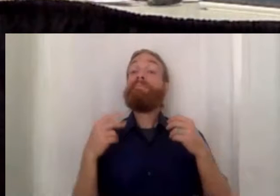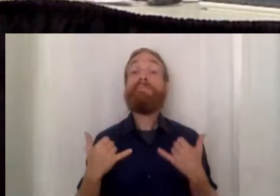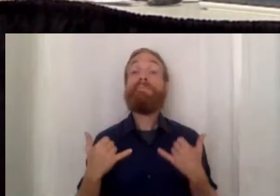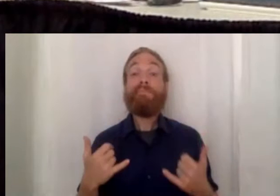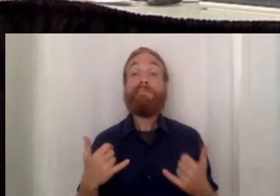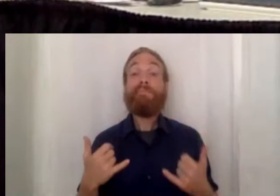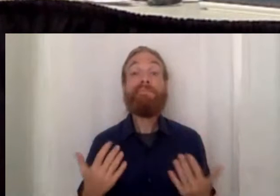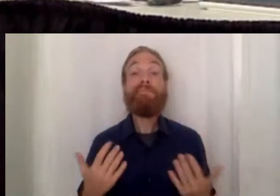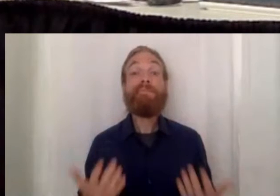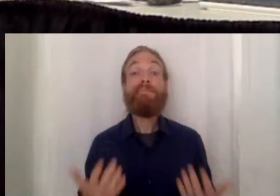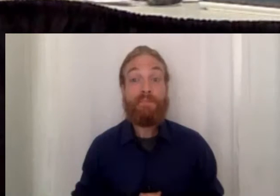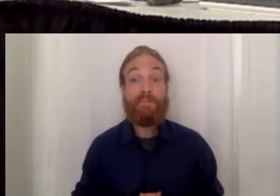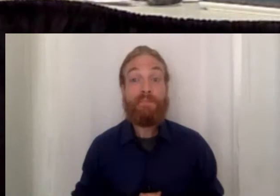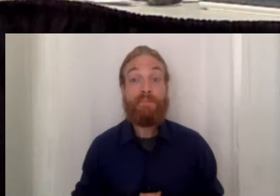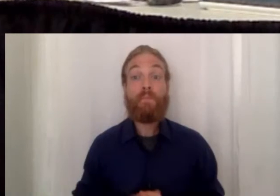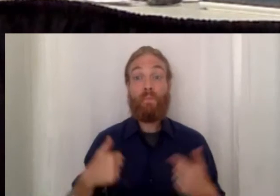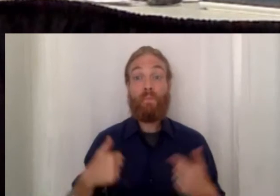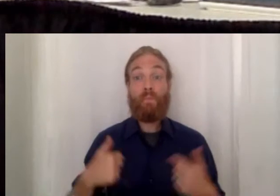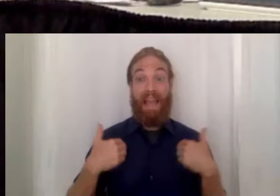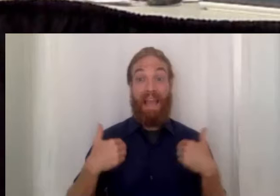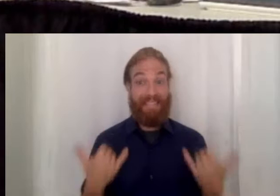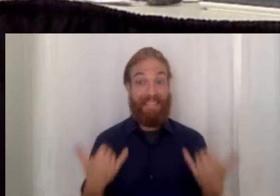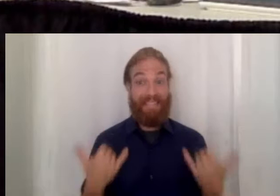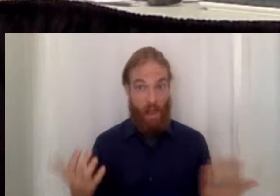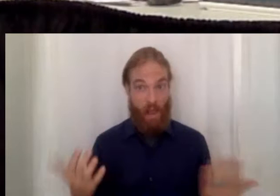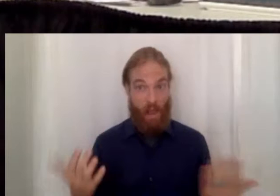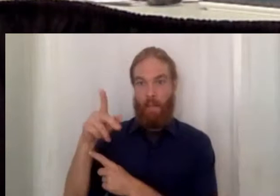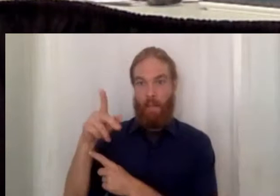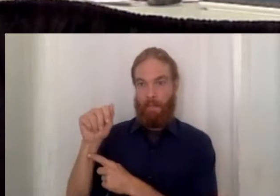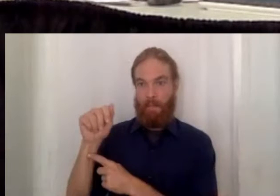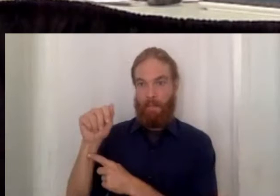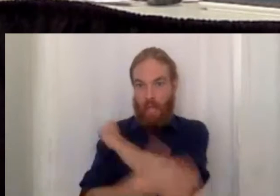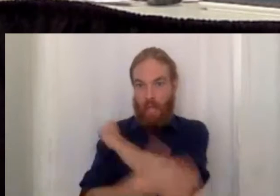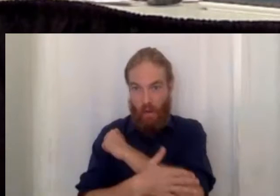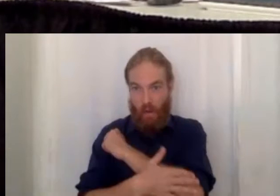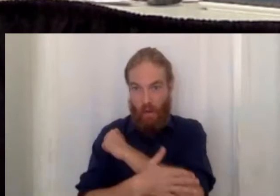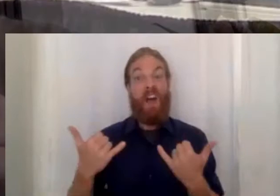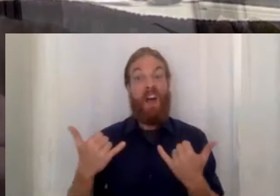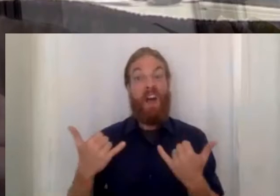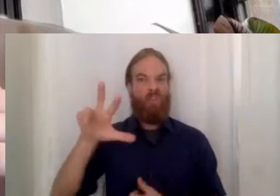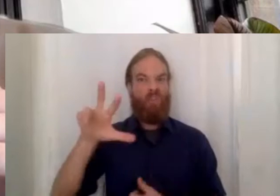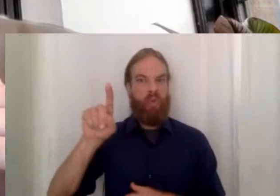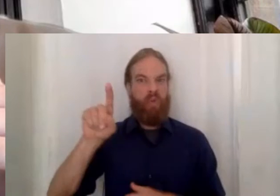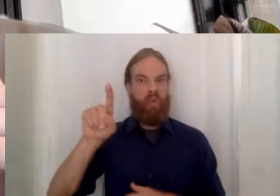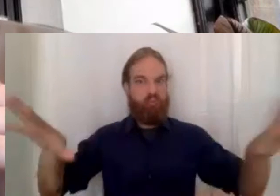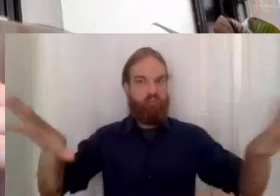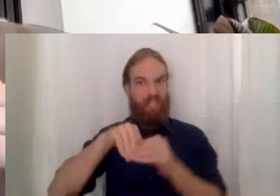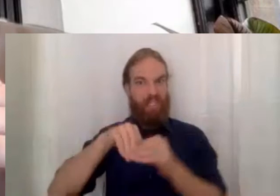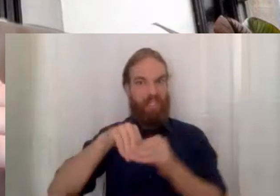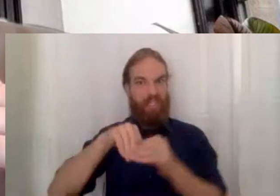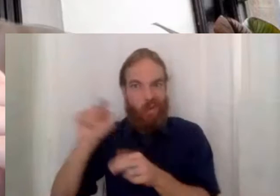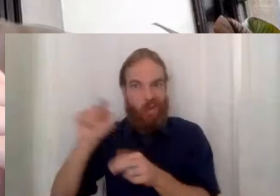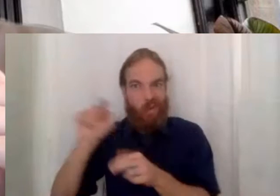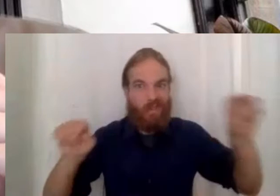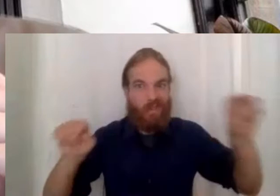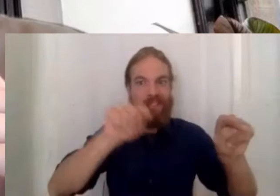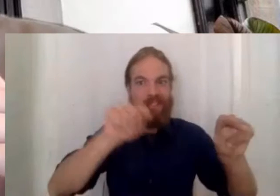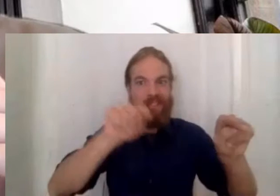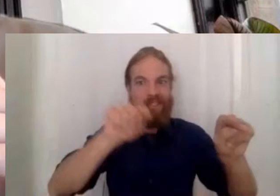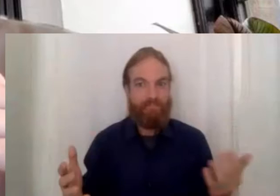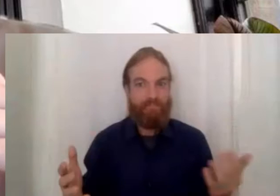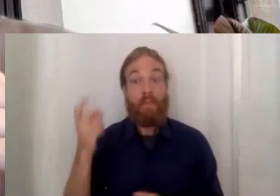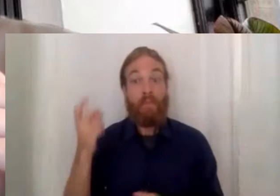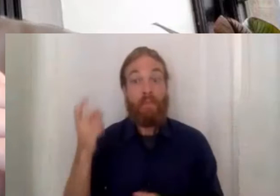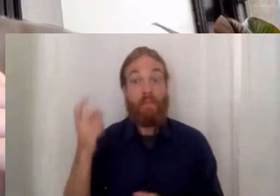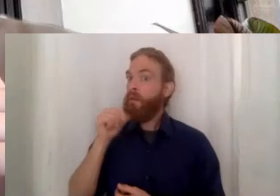31 confirmed outbreaks within our school population. This does not include the 18 suspect outbreaks that we are tracking. All in